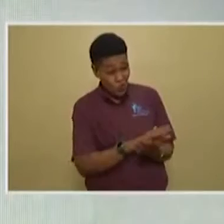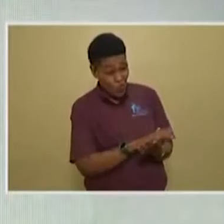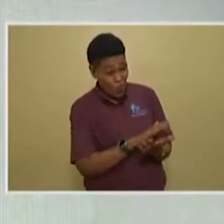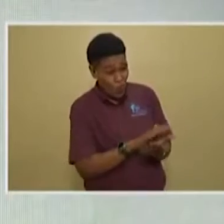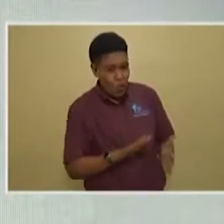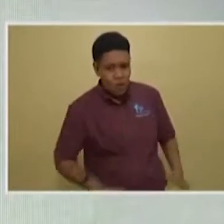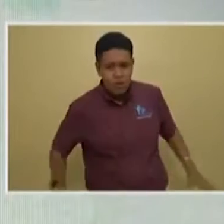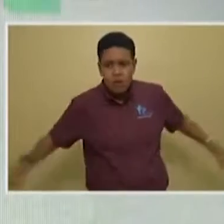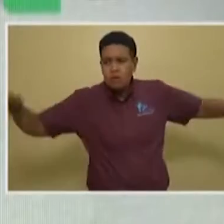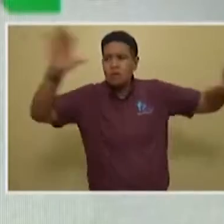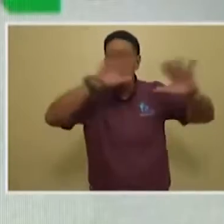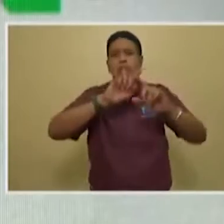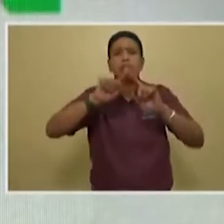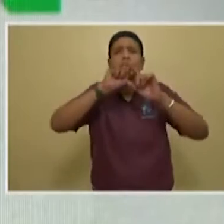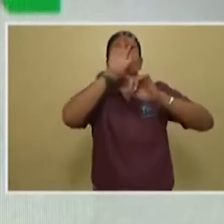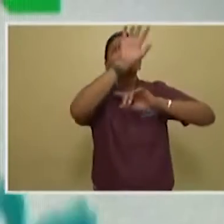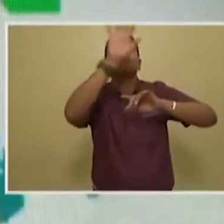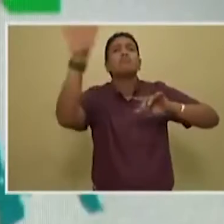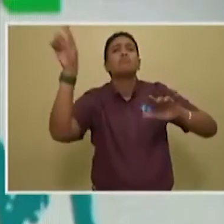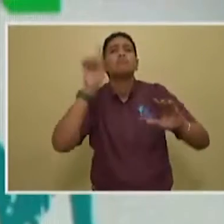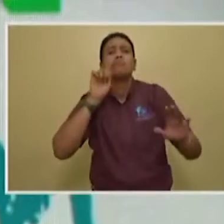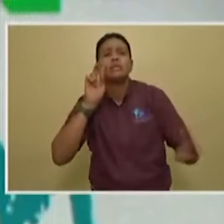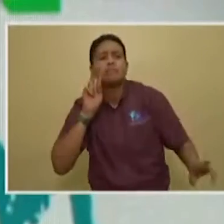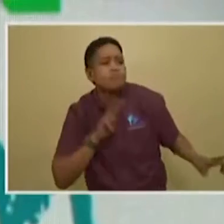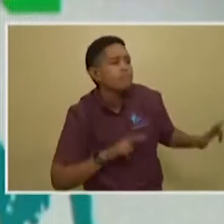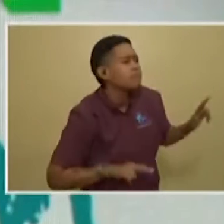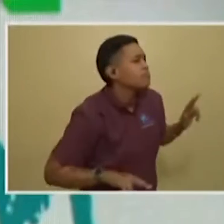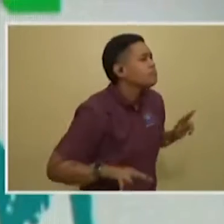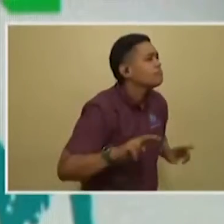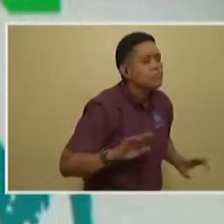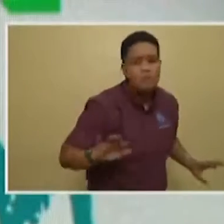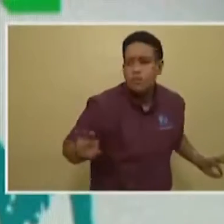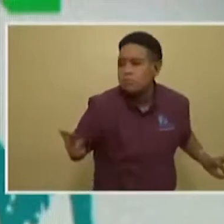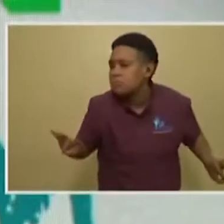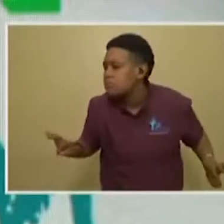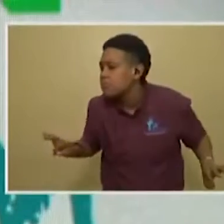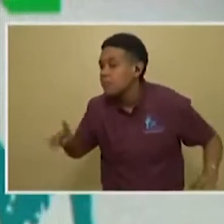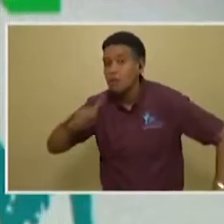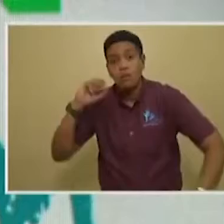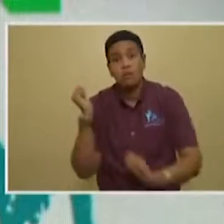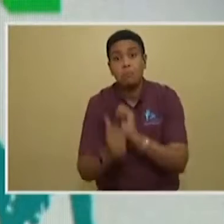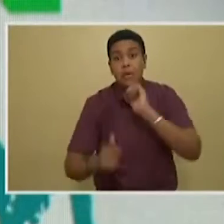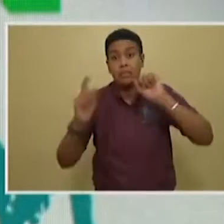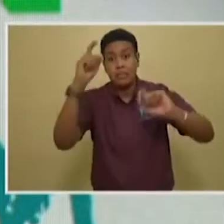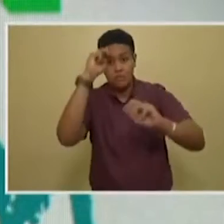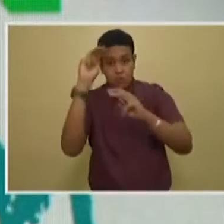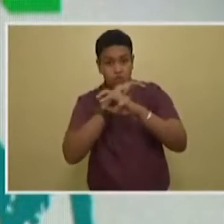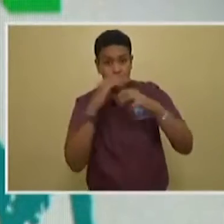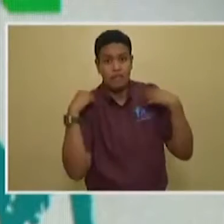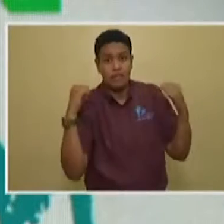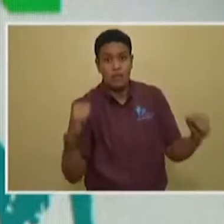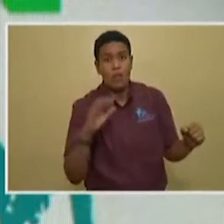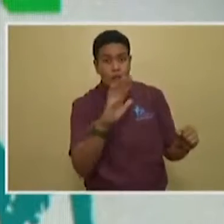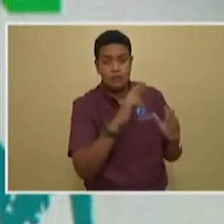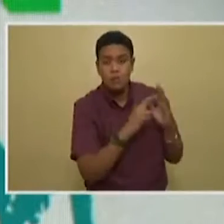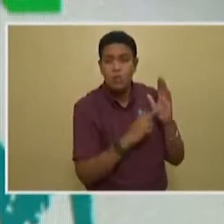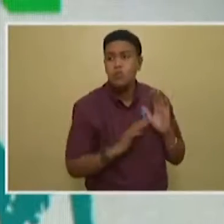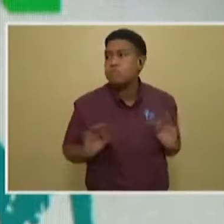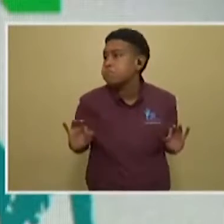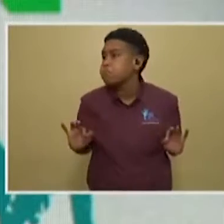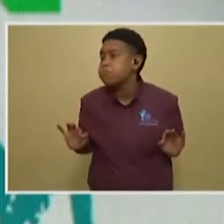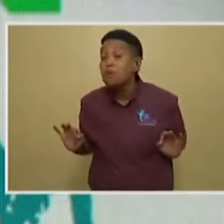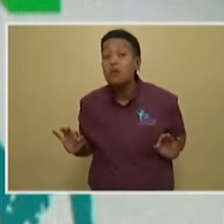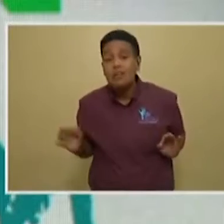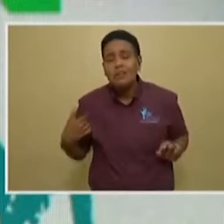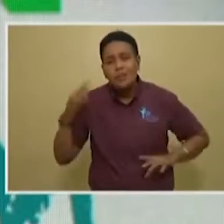grounds are examined and they pass the tests for the Ministry of Health and Wellness. And we will continue to